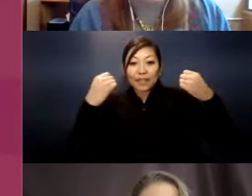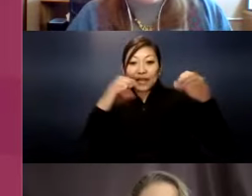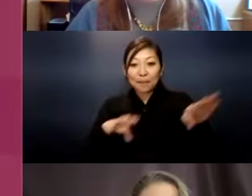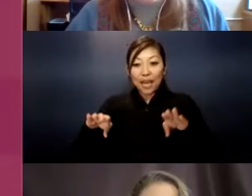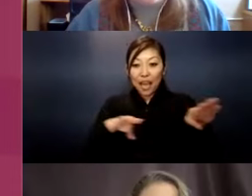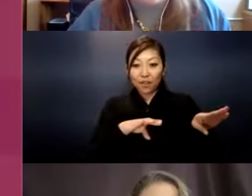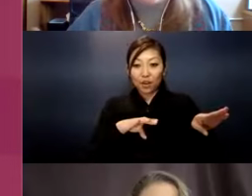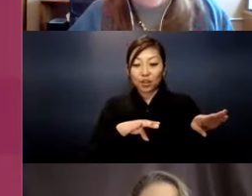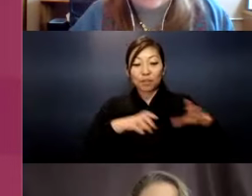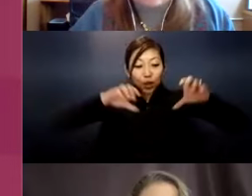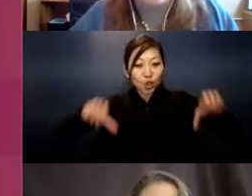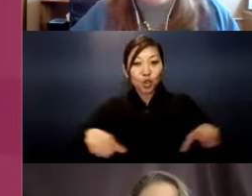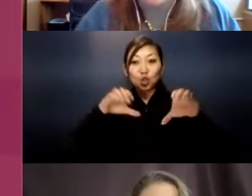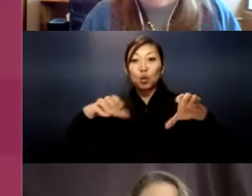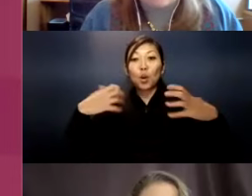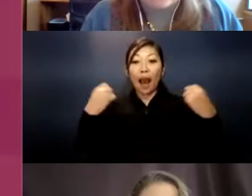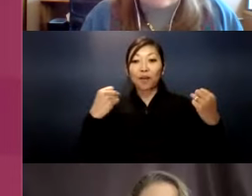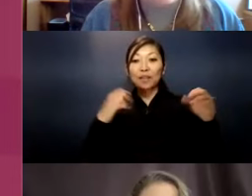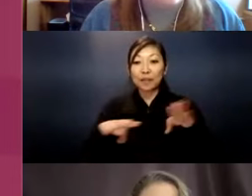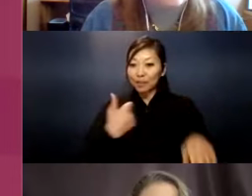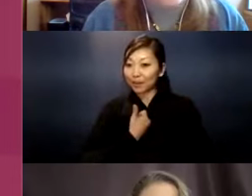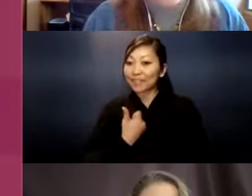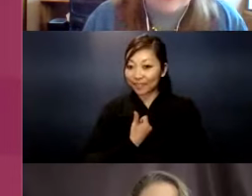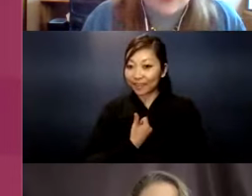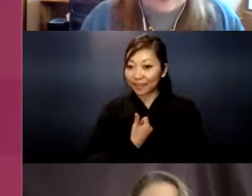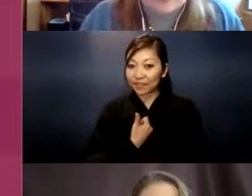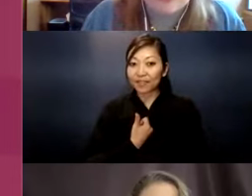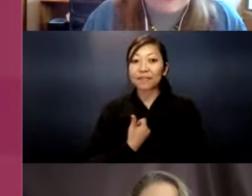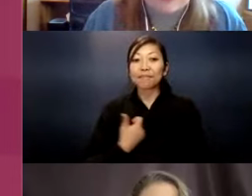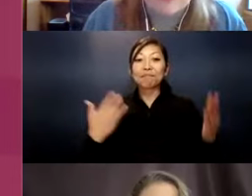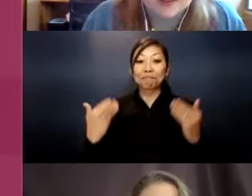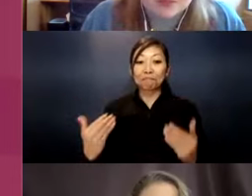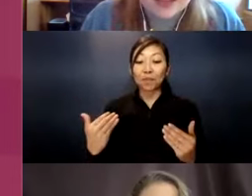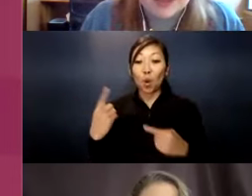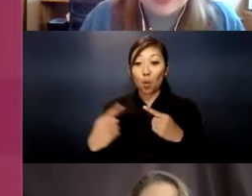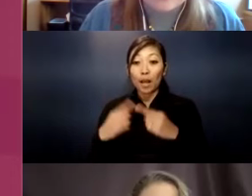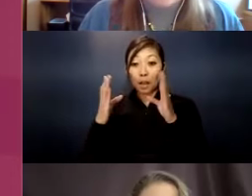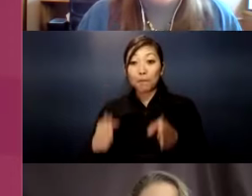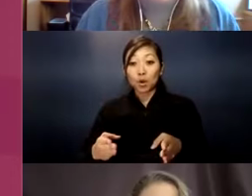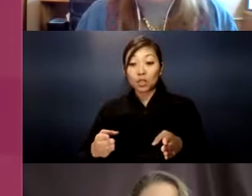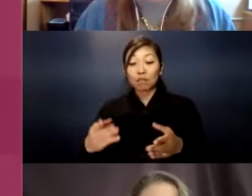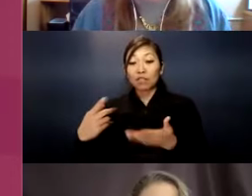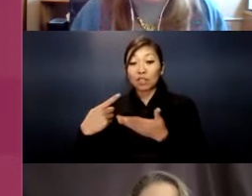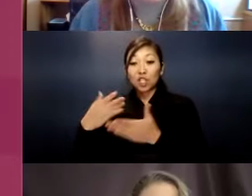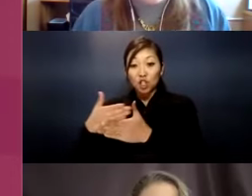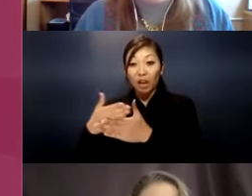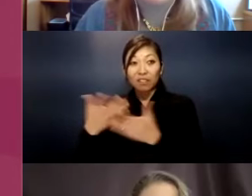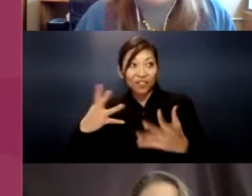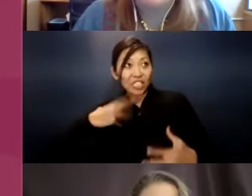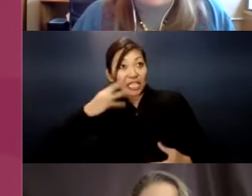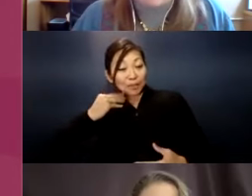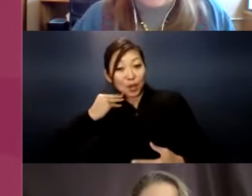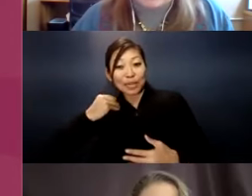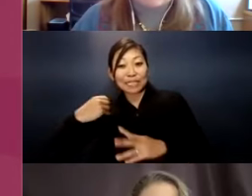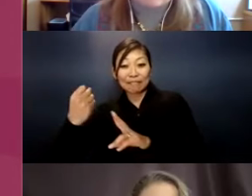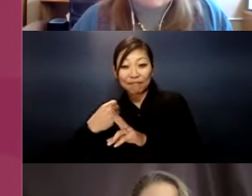that we all have a role to play to believe survivors and shift the culture away from victim blaming. It means that we have to